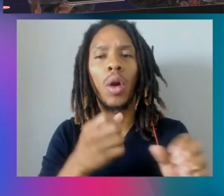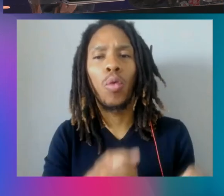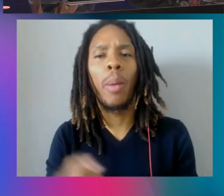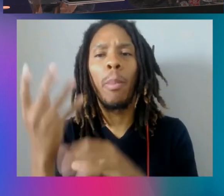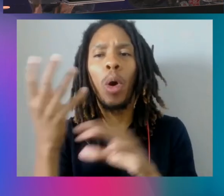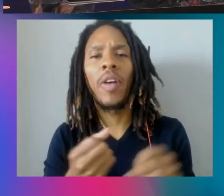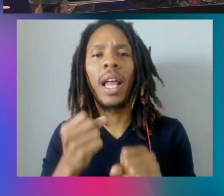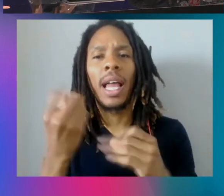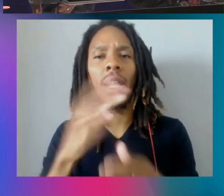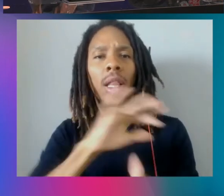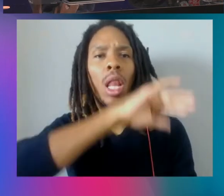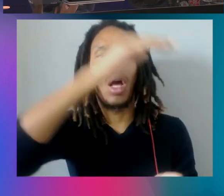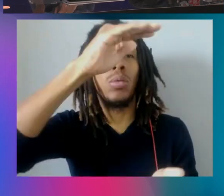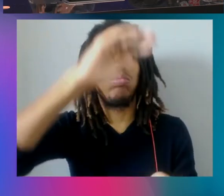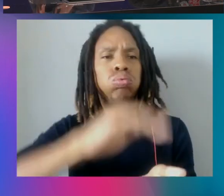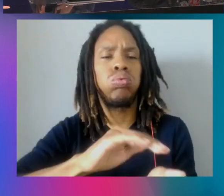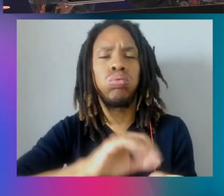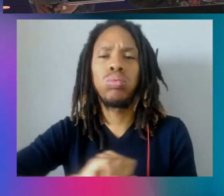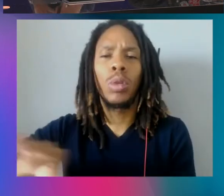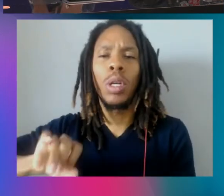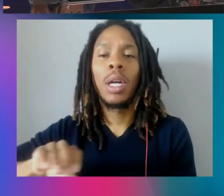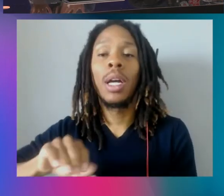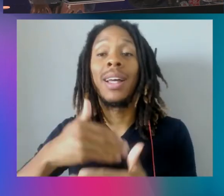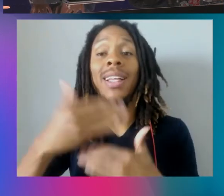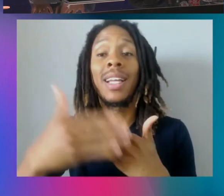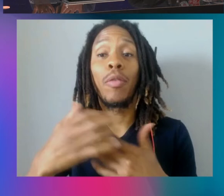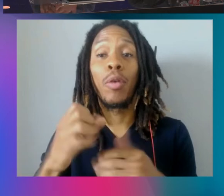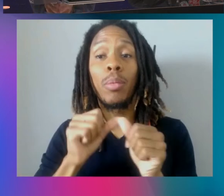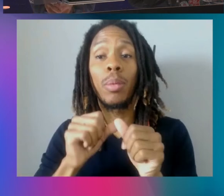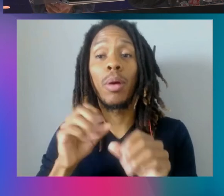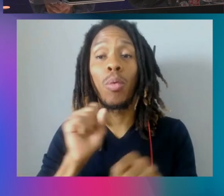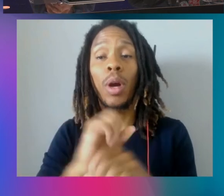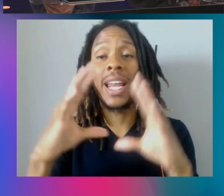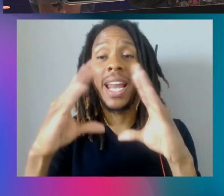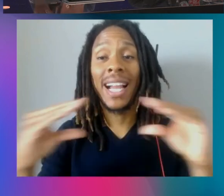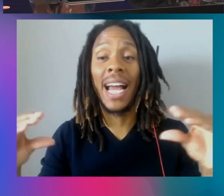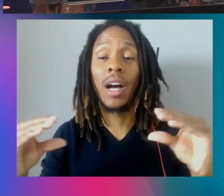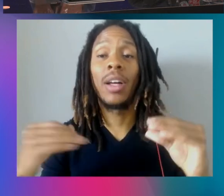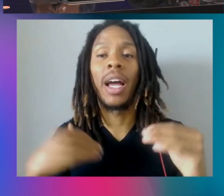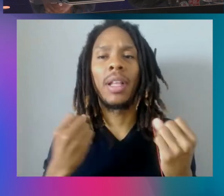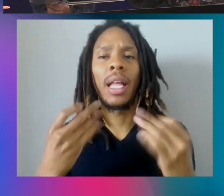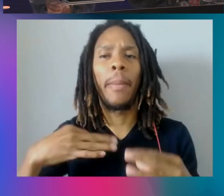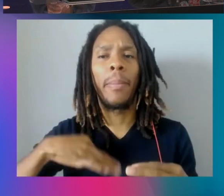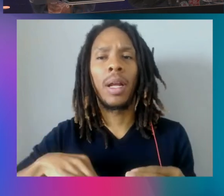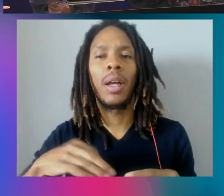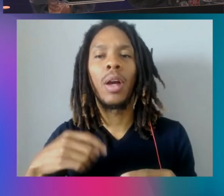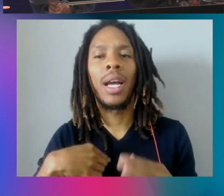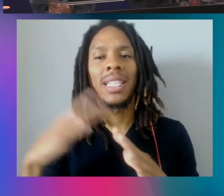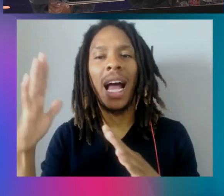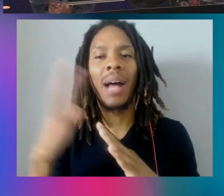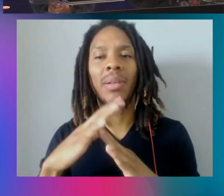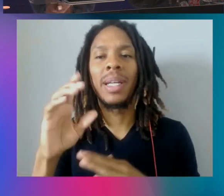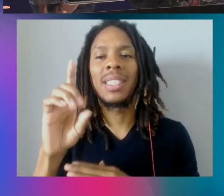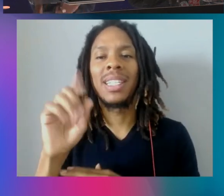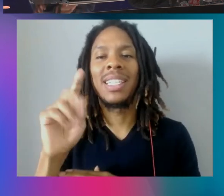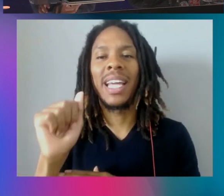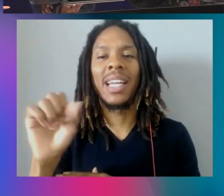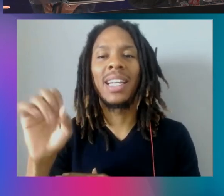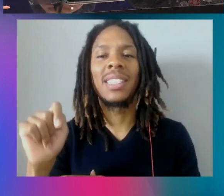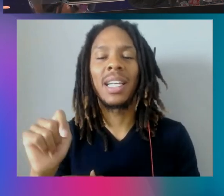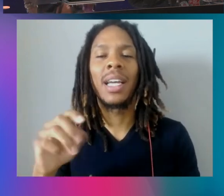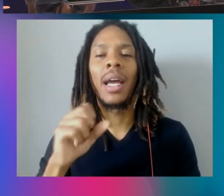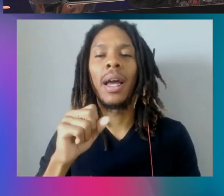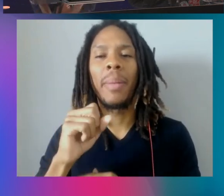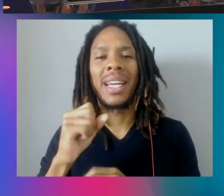one, if we really want people to continue to work in the cloud, and there's a lot of benefits of that, we need to optimize the data sets, right? Yeah. We need to make them more